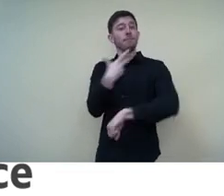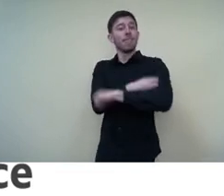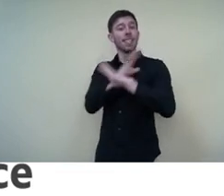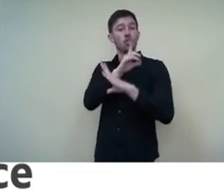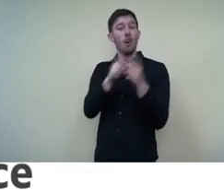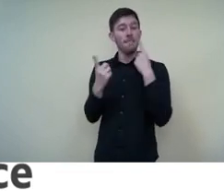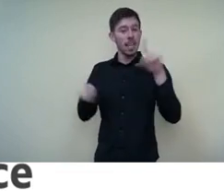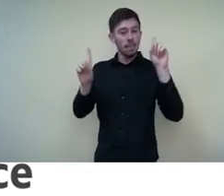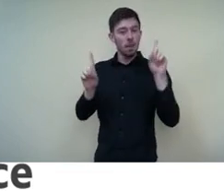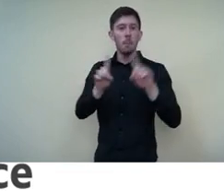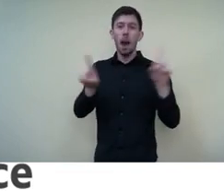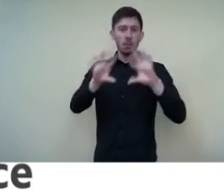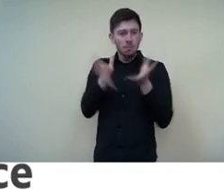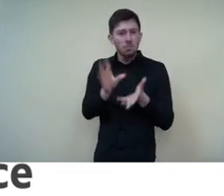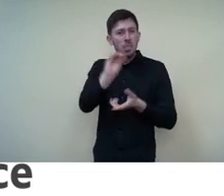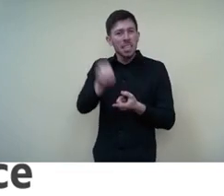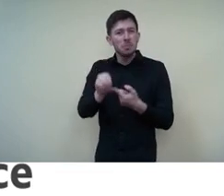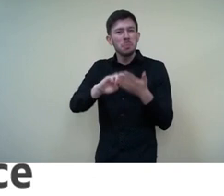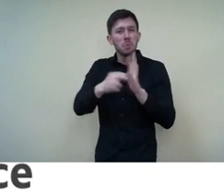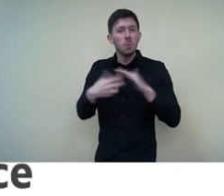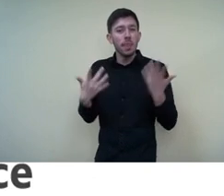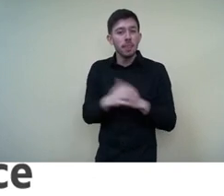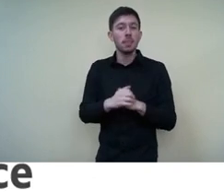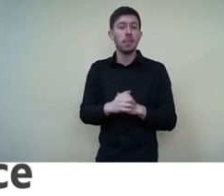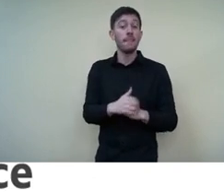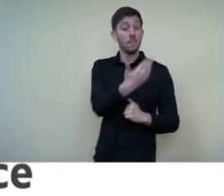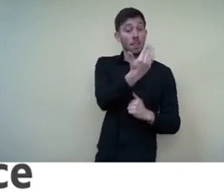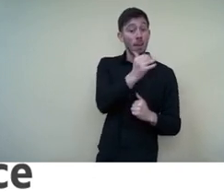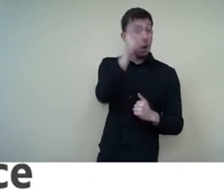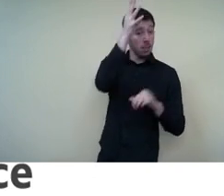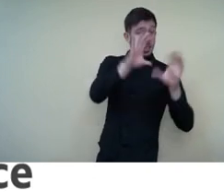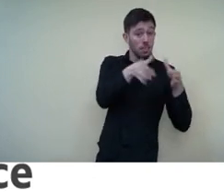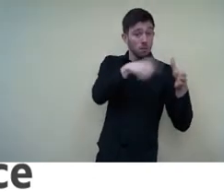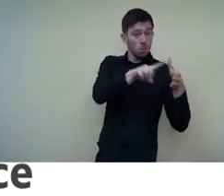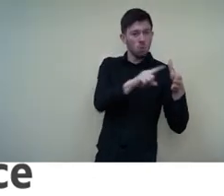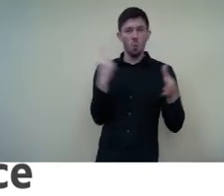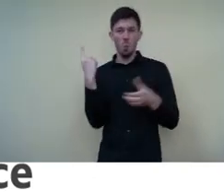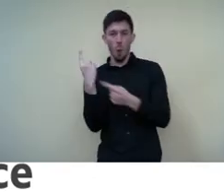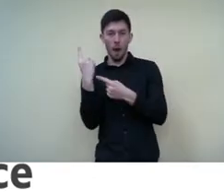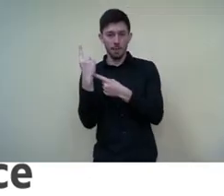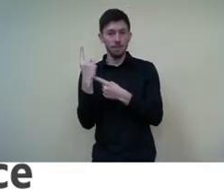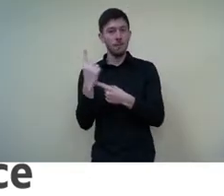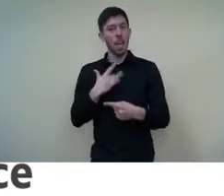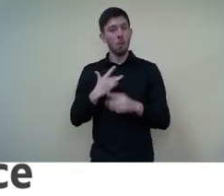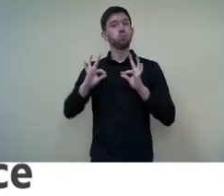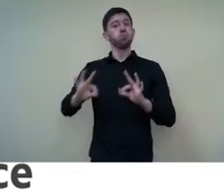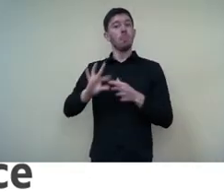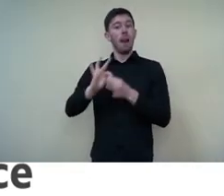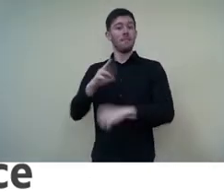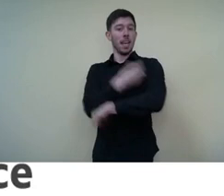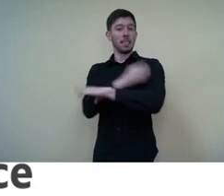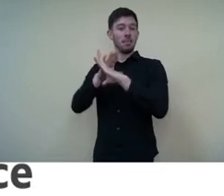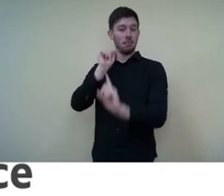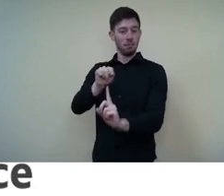But what do these percentages mean? That means 1 in 15 US parents are hesitant about routine childhood vaccinations. So when we talk